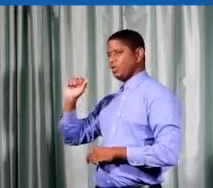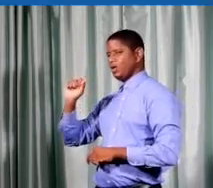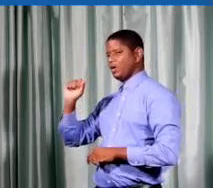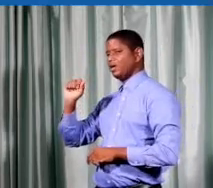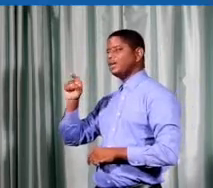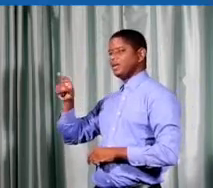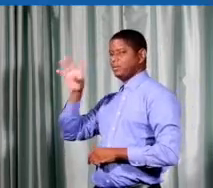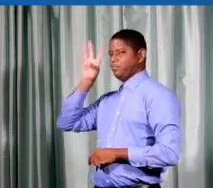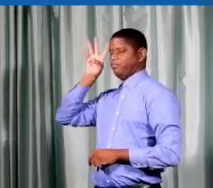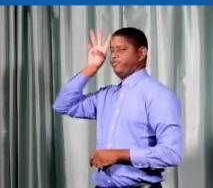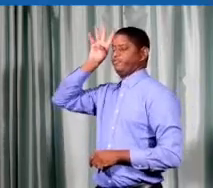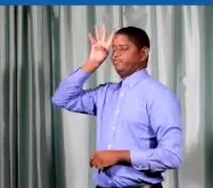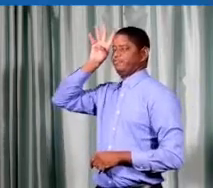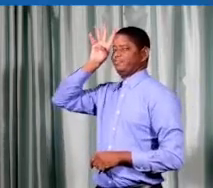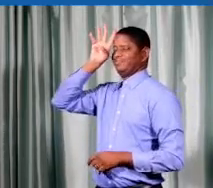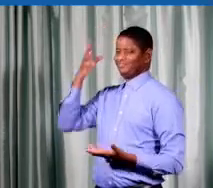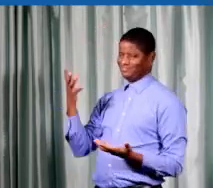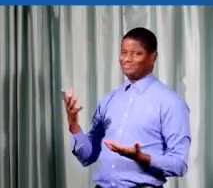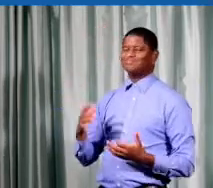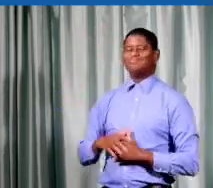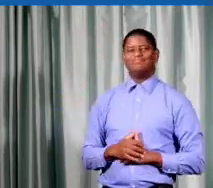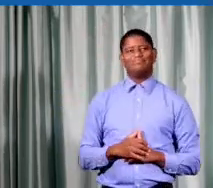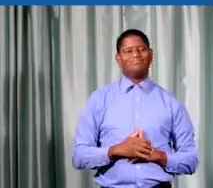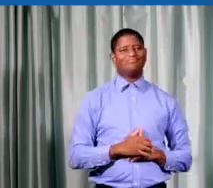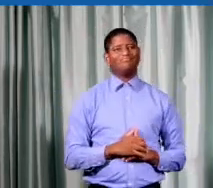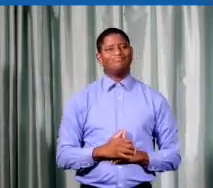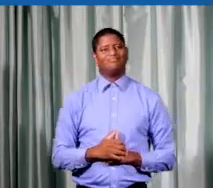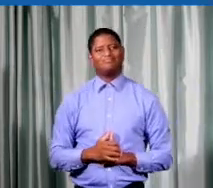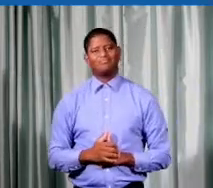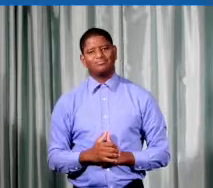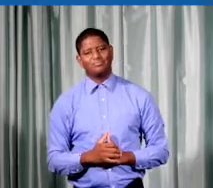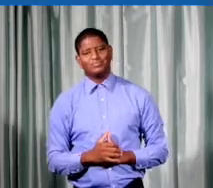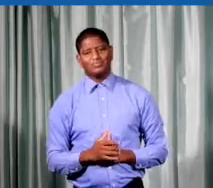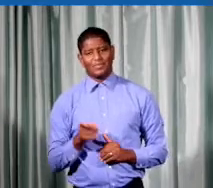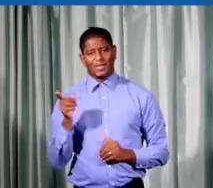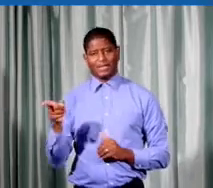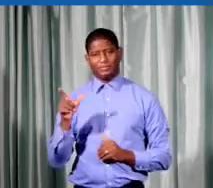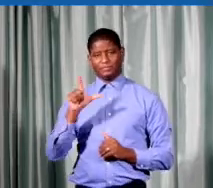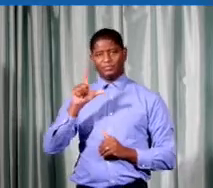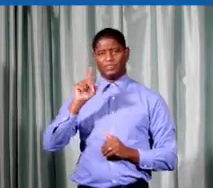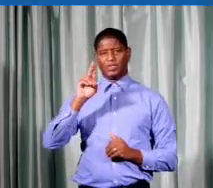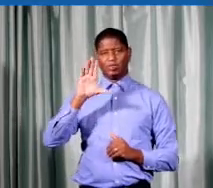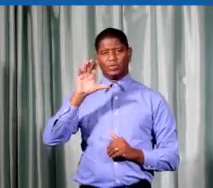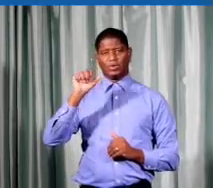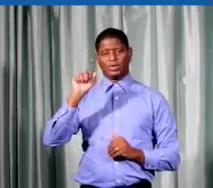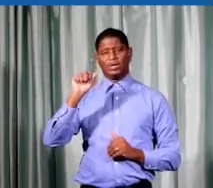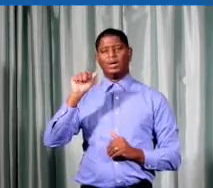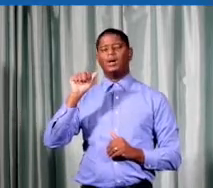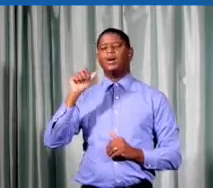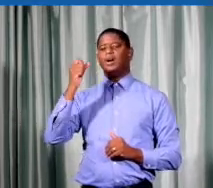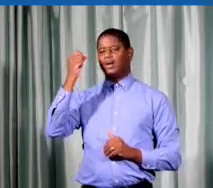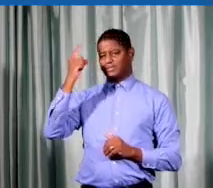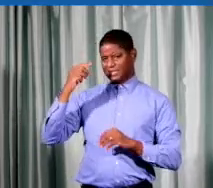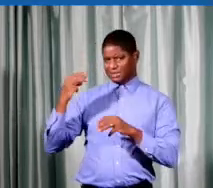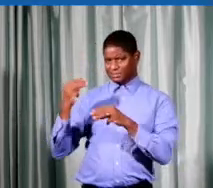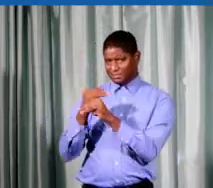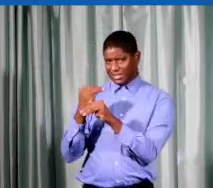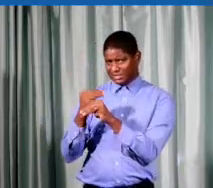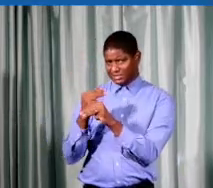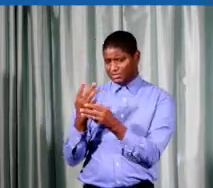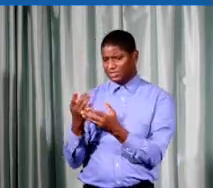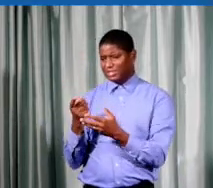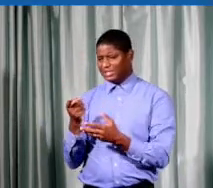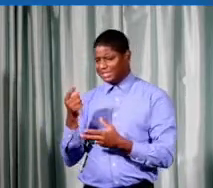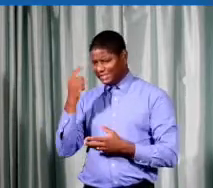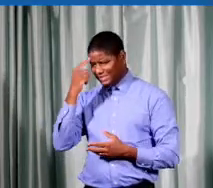right. He was a mathematician, so he understood you needed data. The data for